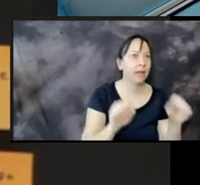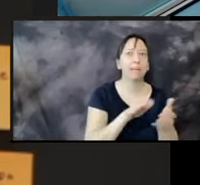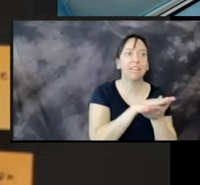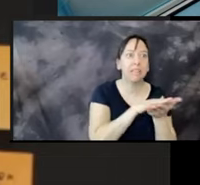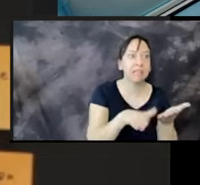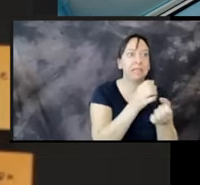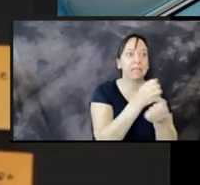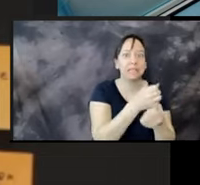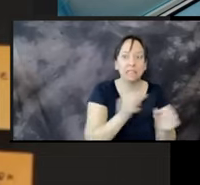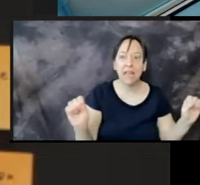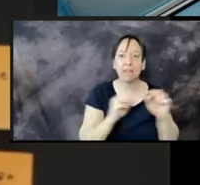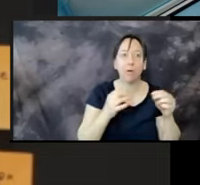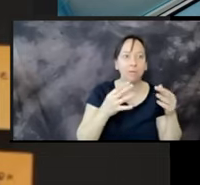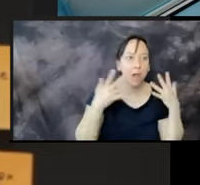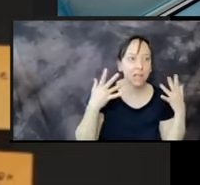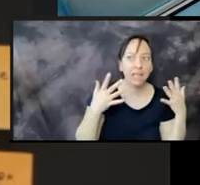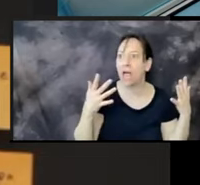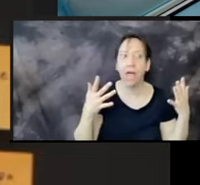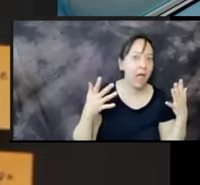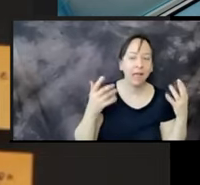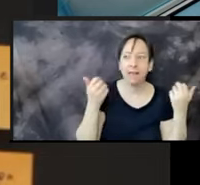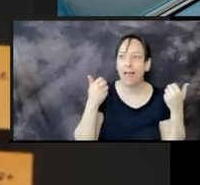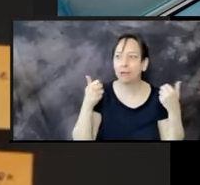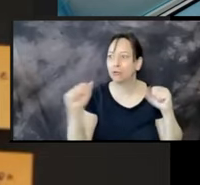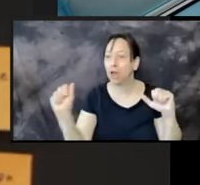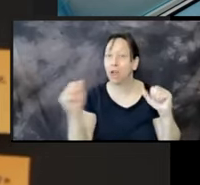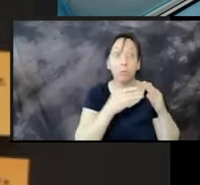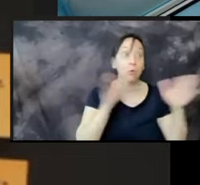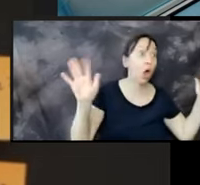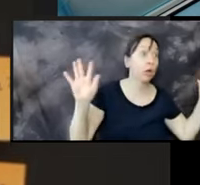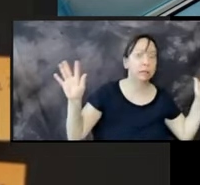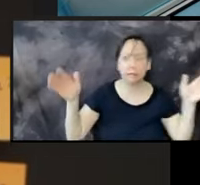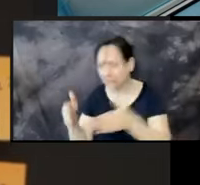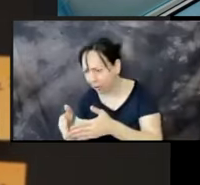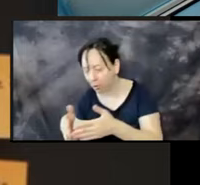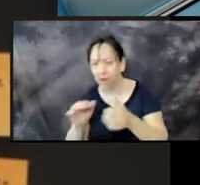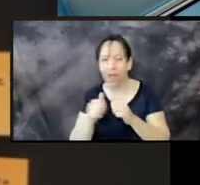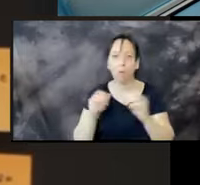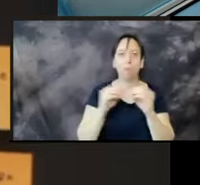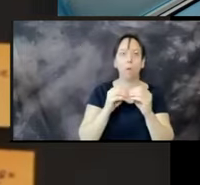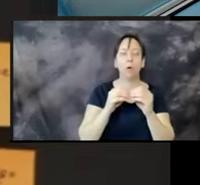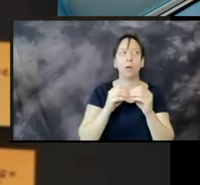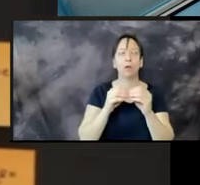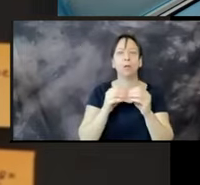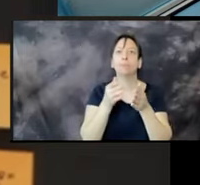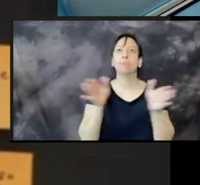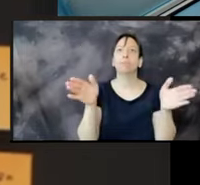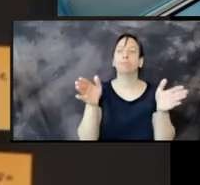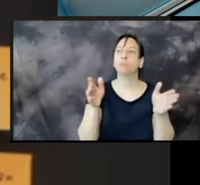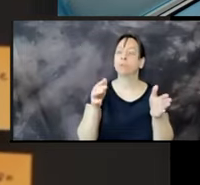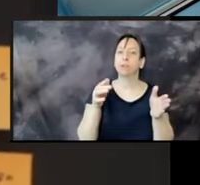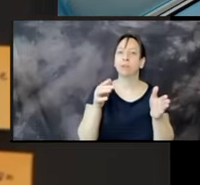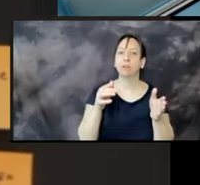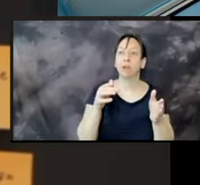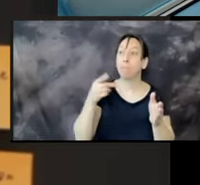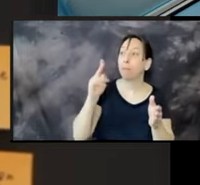this was a little too narrow. Let's find an in-between. How might we create a sense of safety in public toilets? Well, that